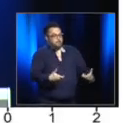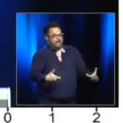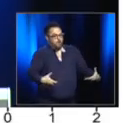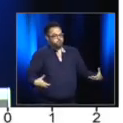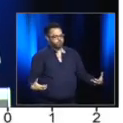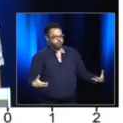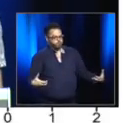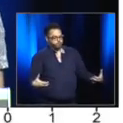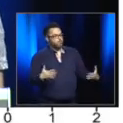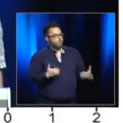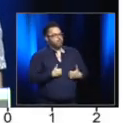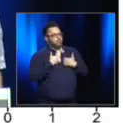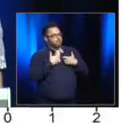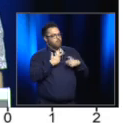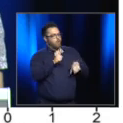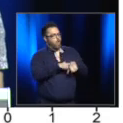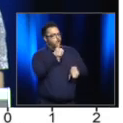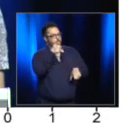So this is some work